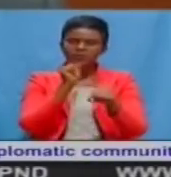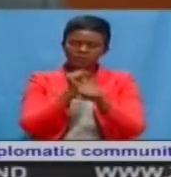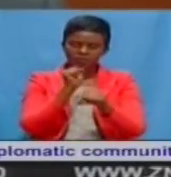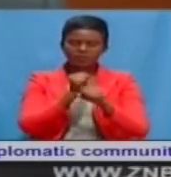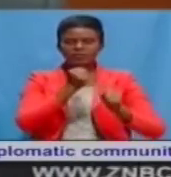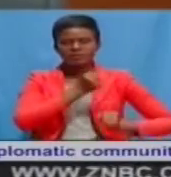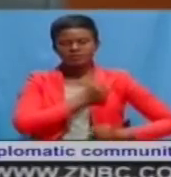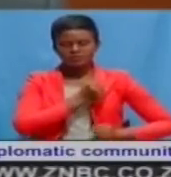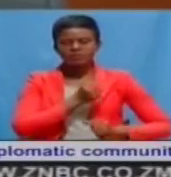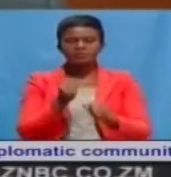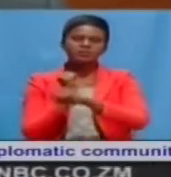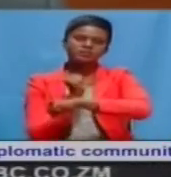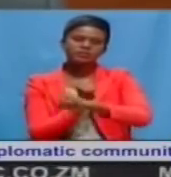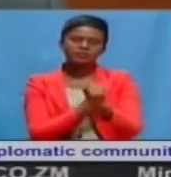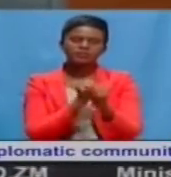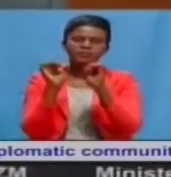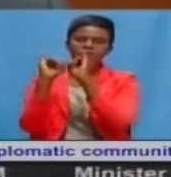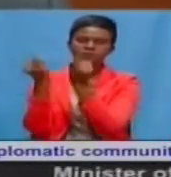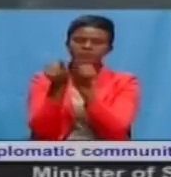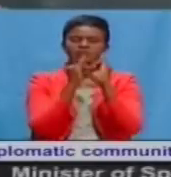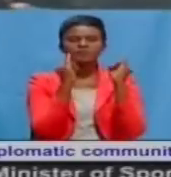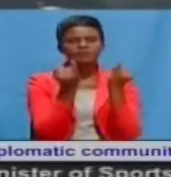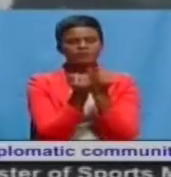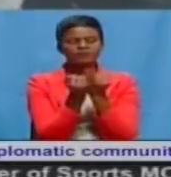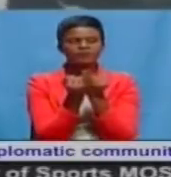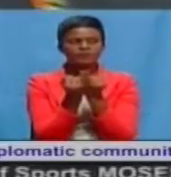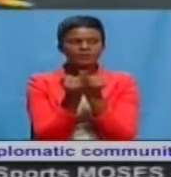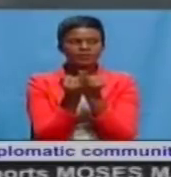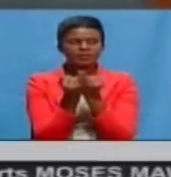the defense and security institutions.